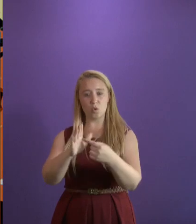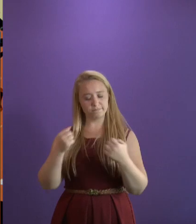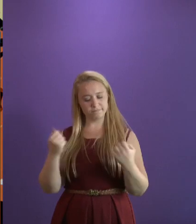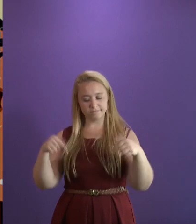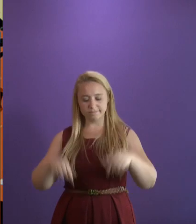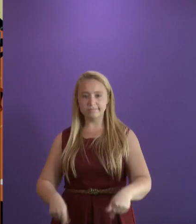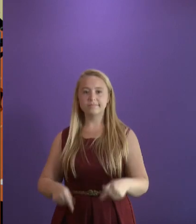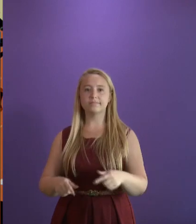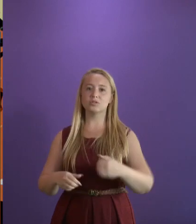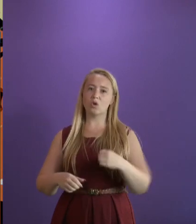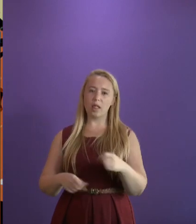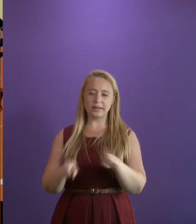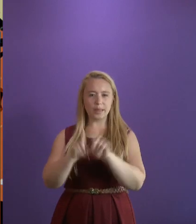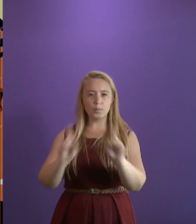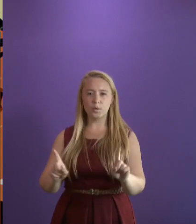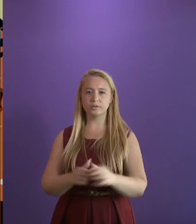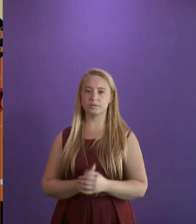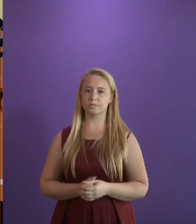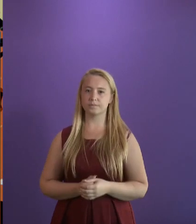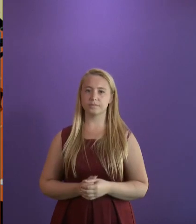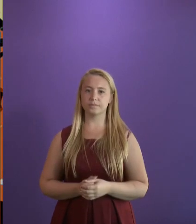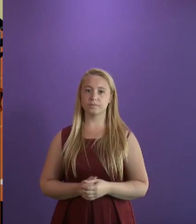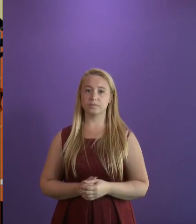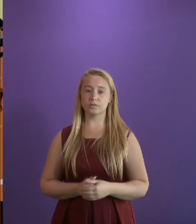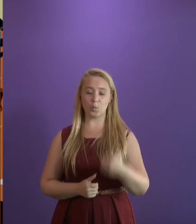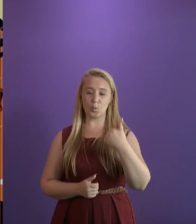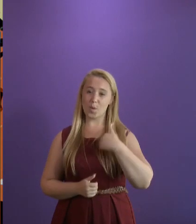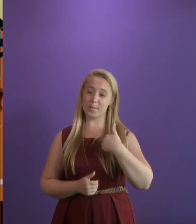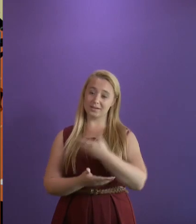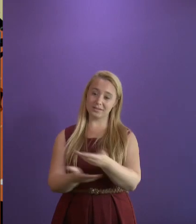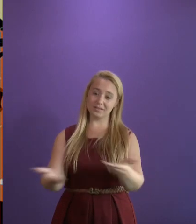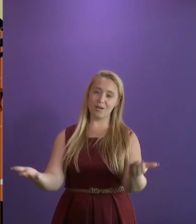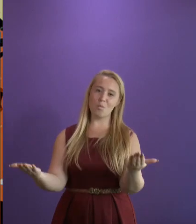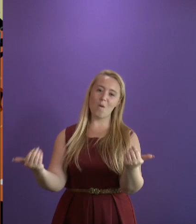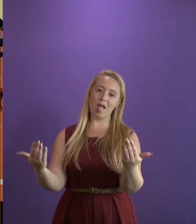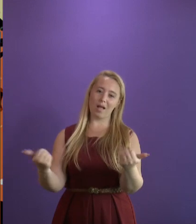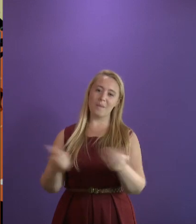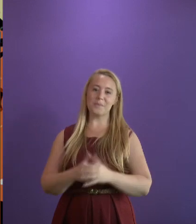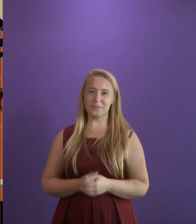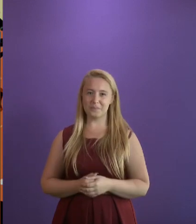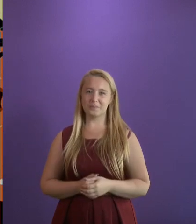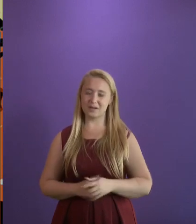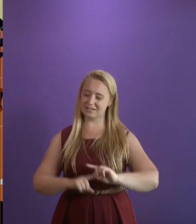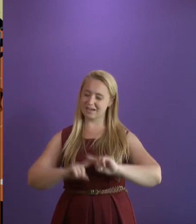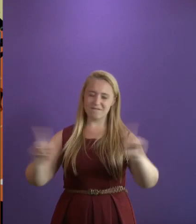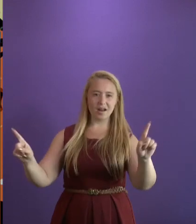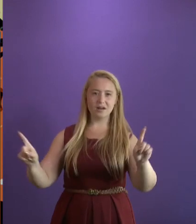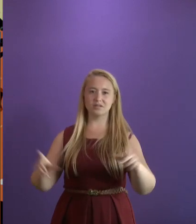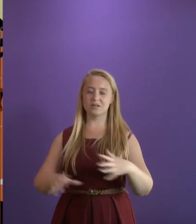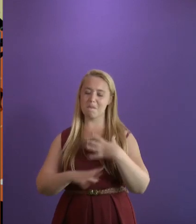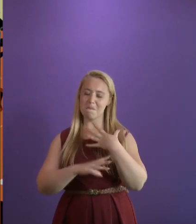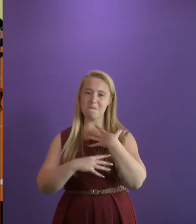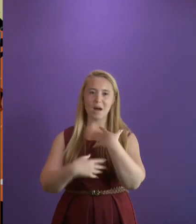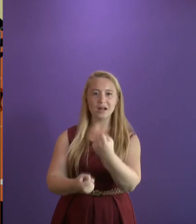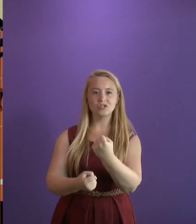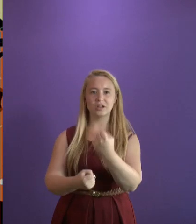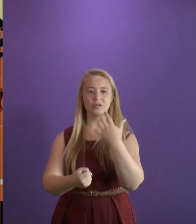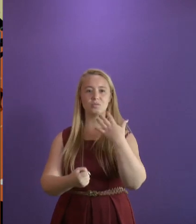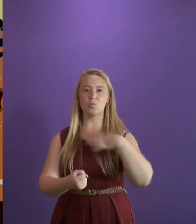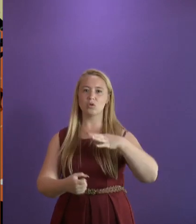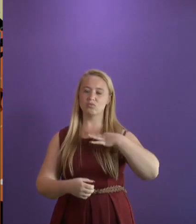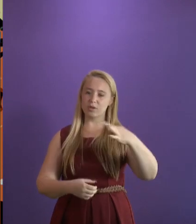nation. Women, welcome again, diverse, passionate about